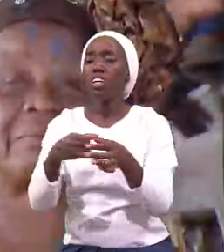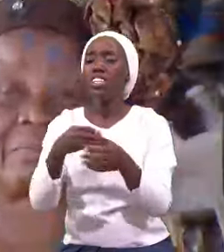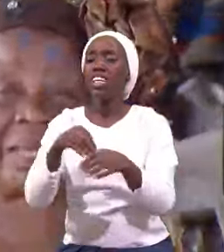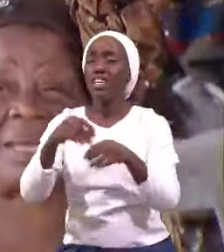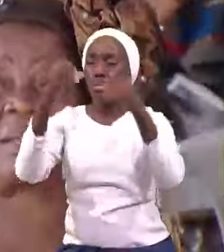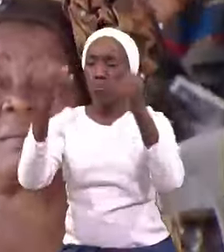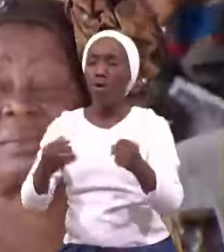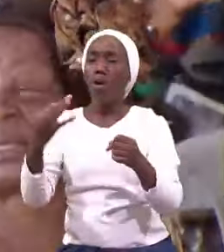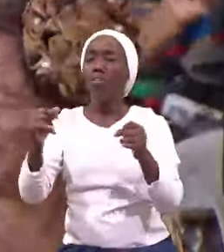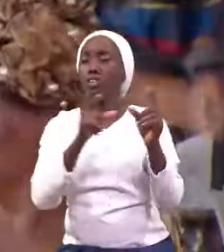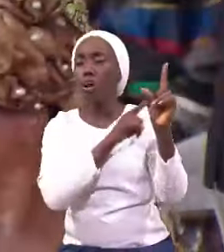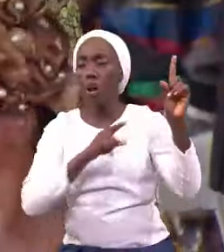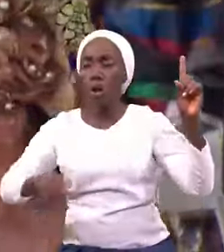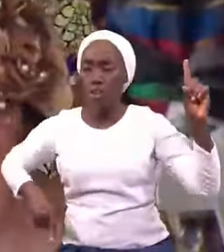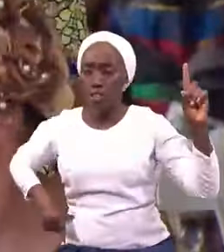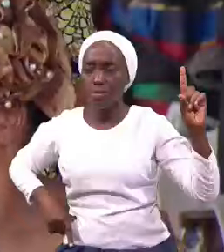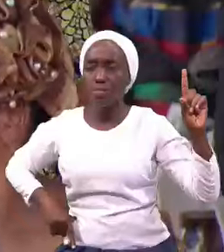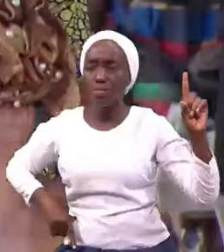Lord.